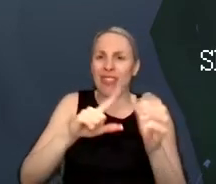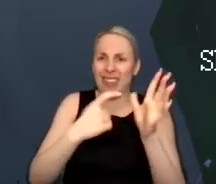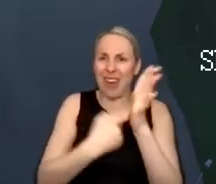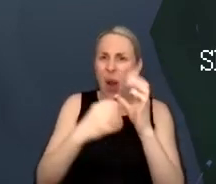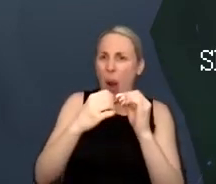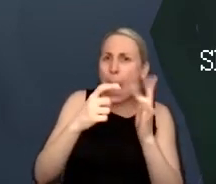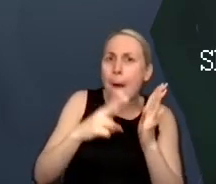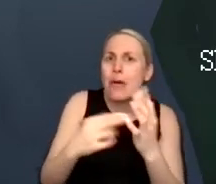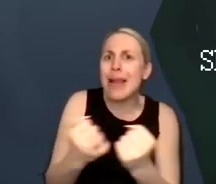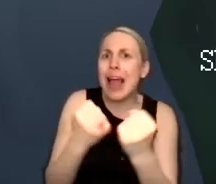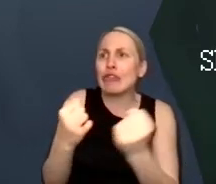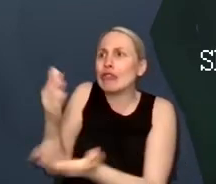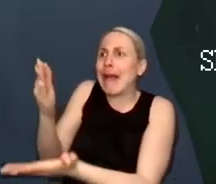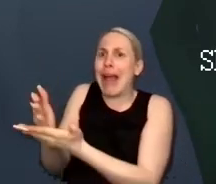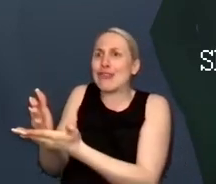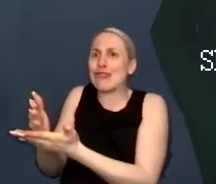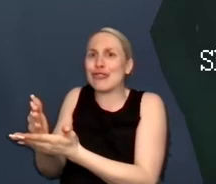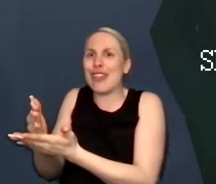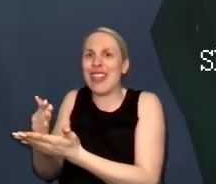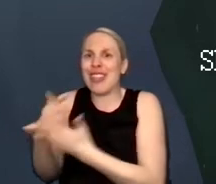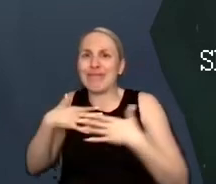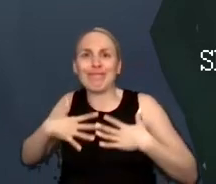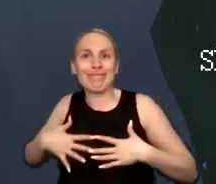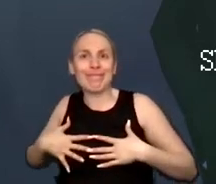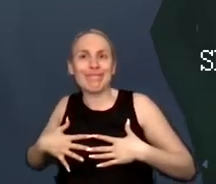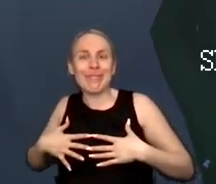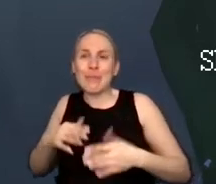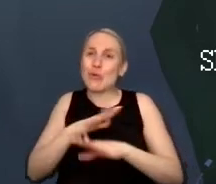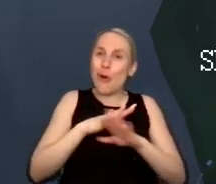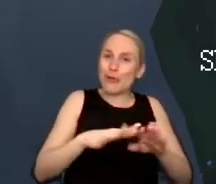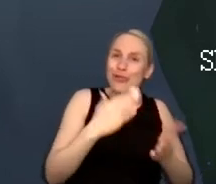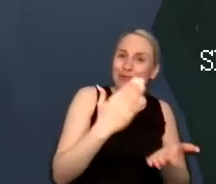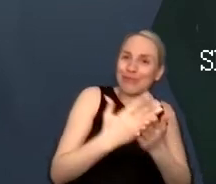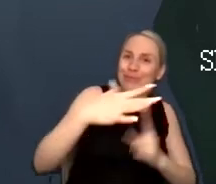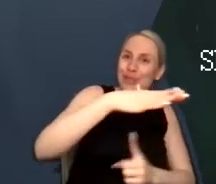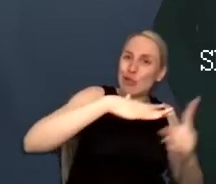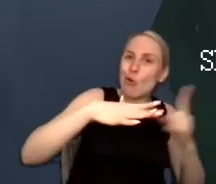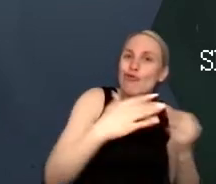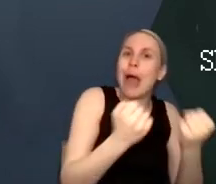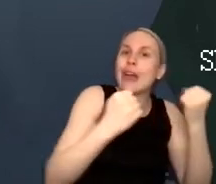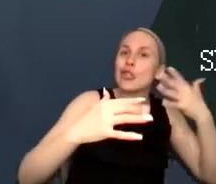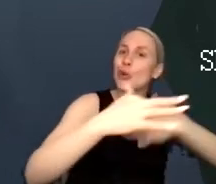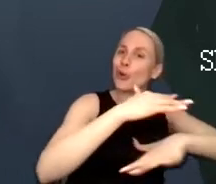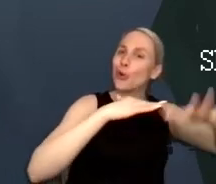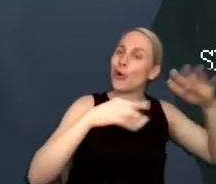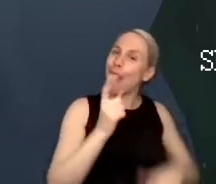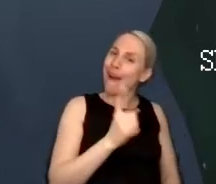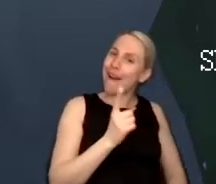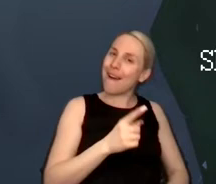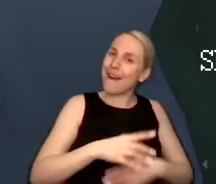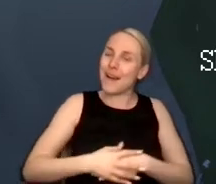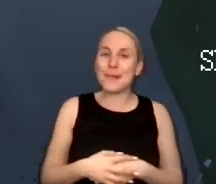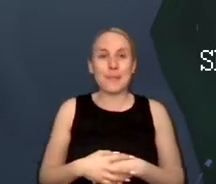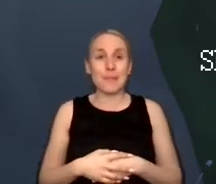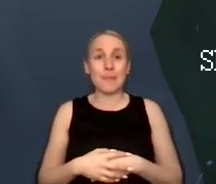more literal angle, rather than your body, which is super interesting. Another way I was just thinking about it too, though, is like almost in contrast to the